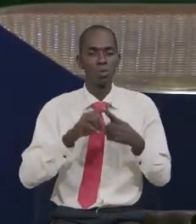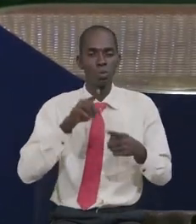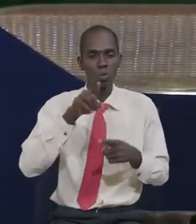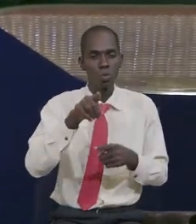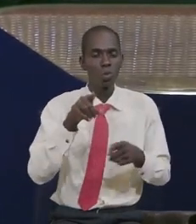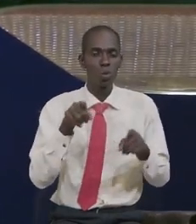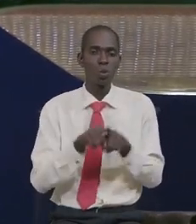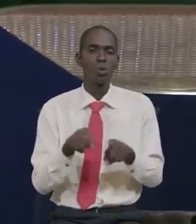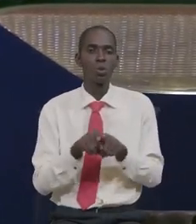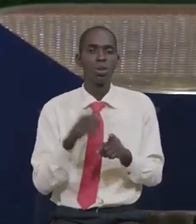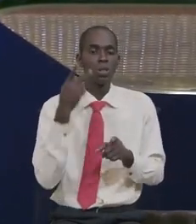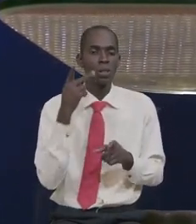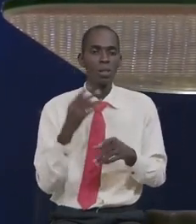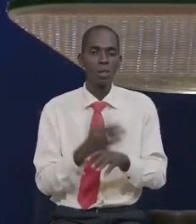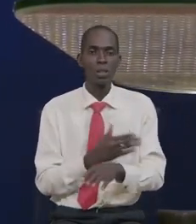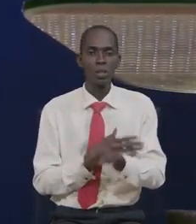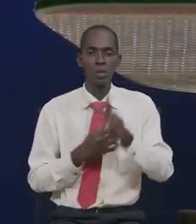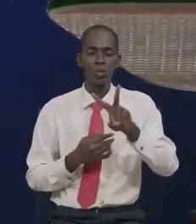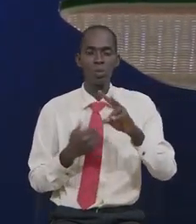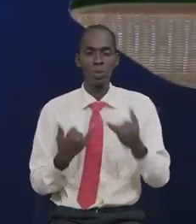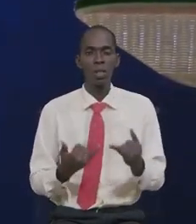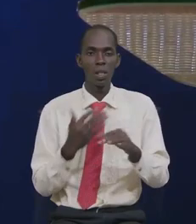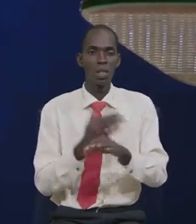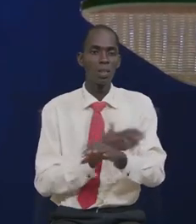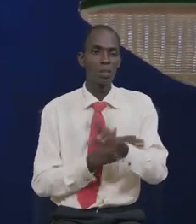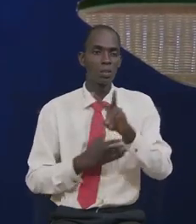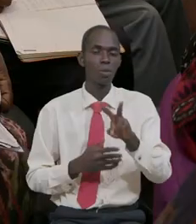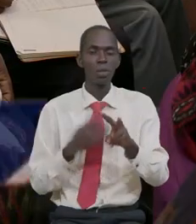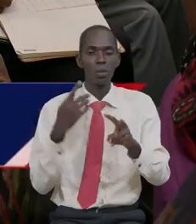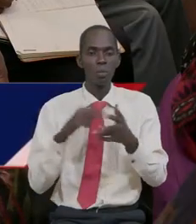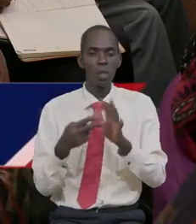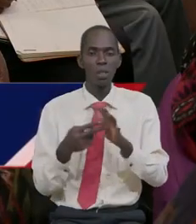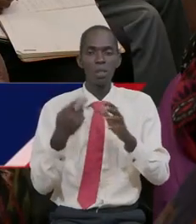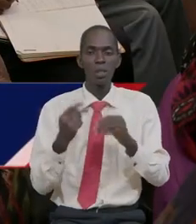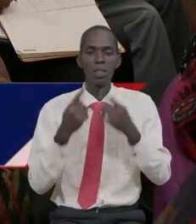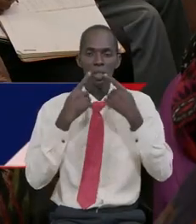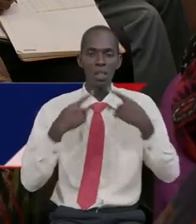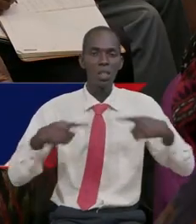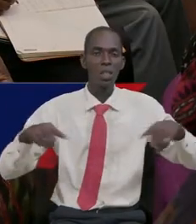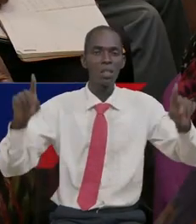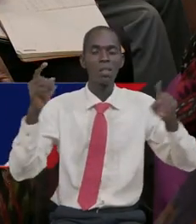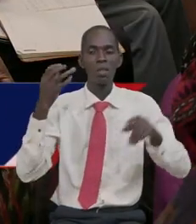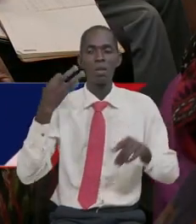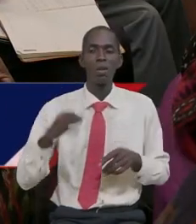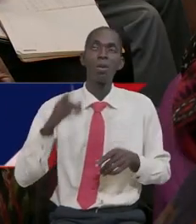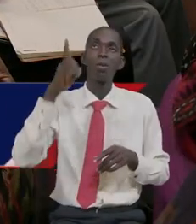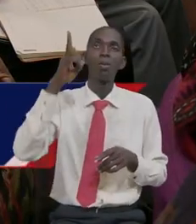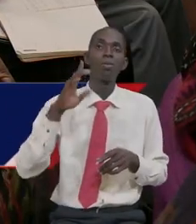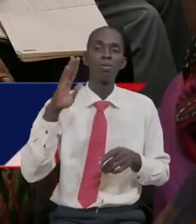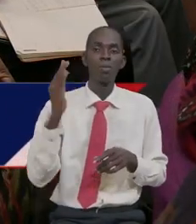What? We're looking at number two here. Number two is the declaration of God's